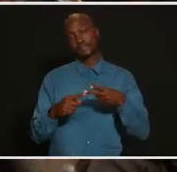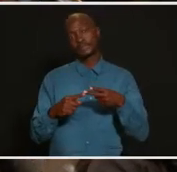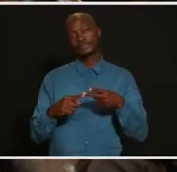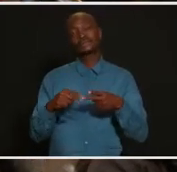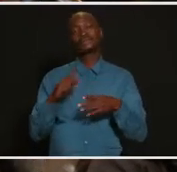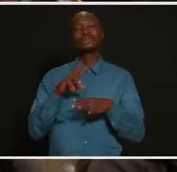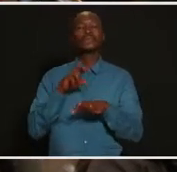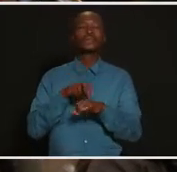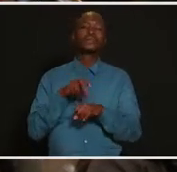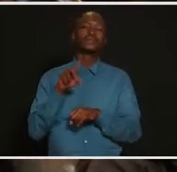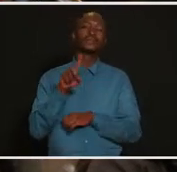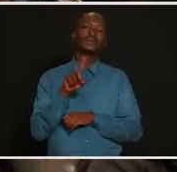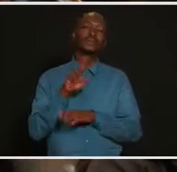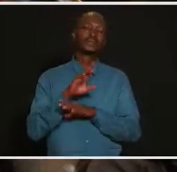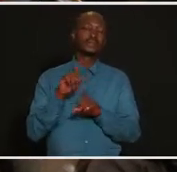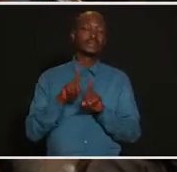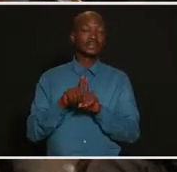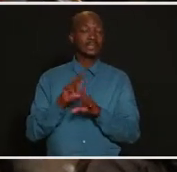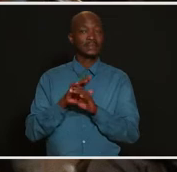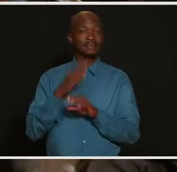we need Baba's